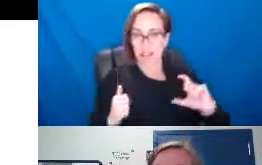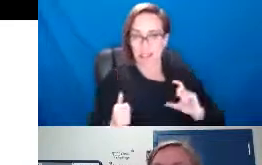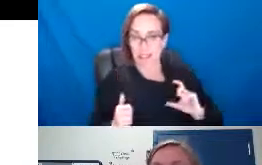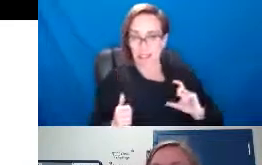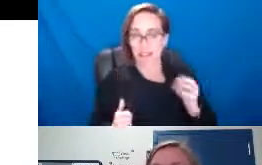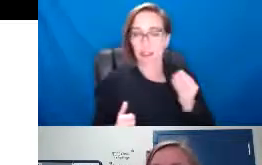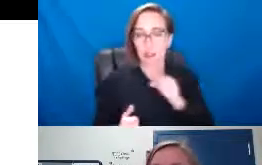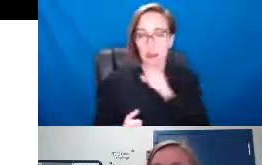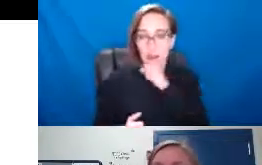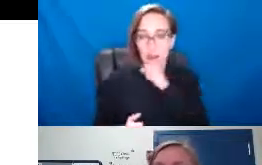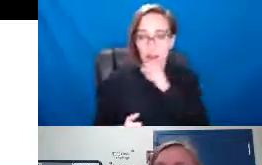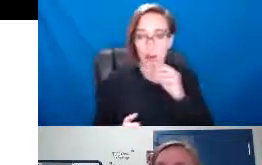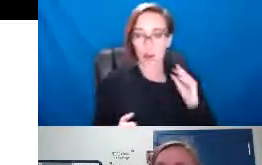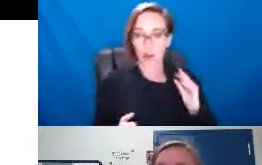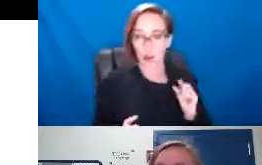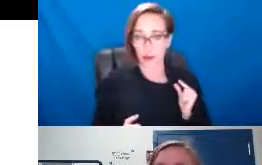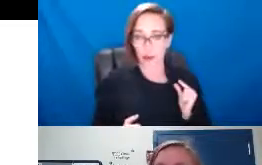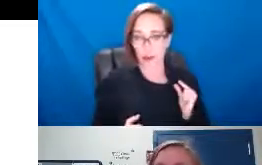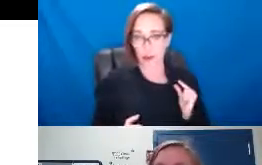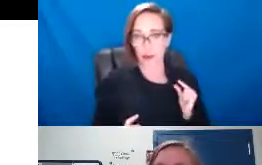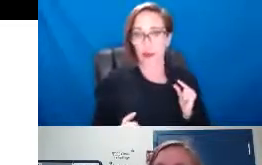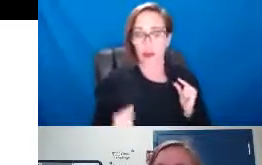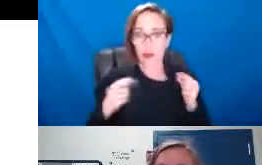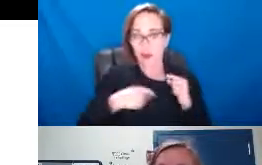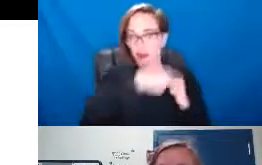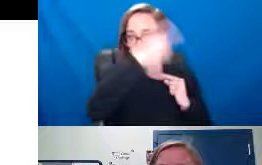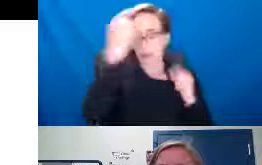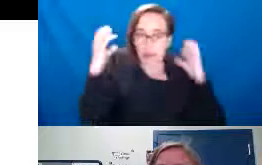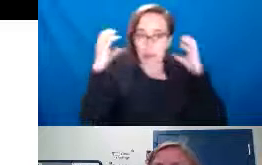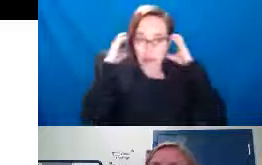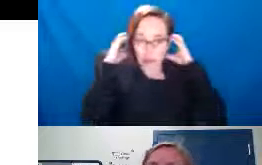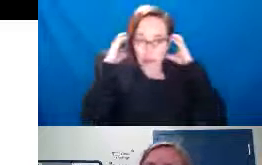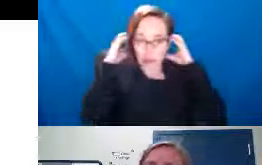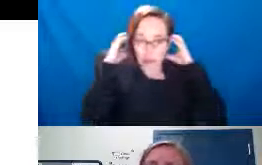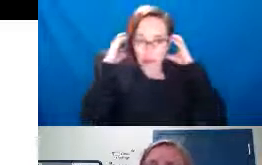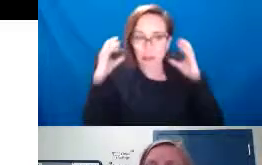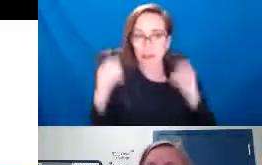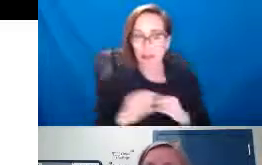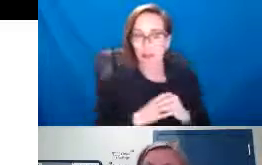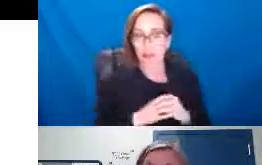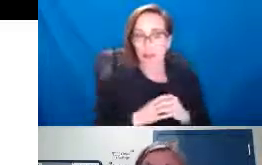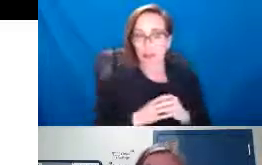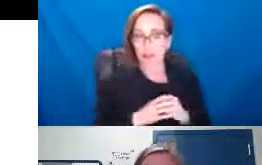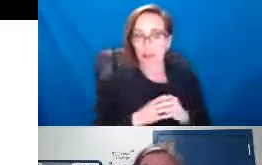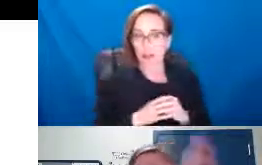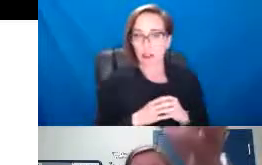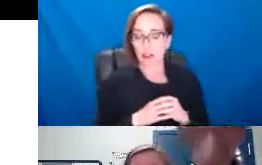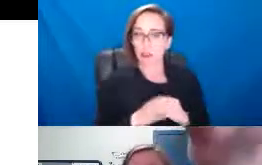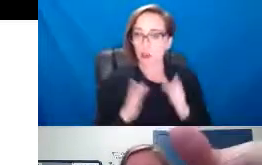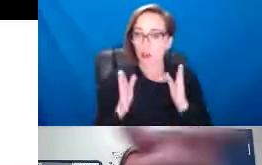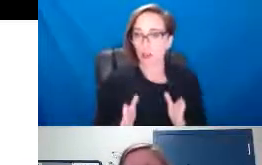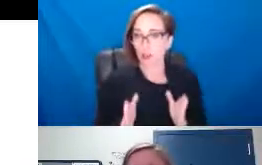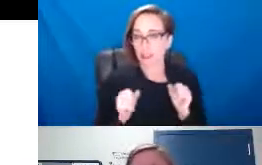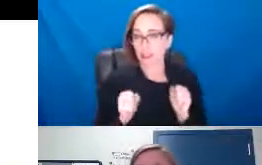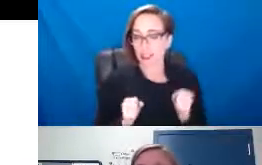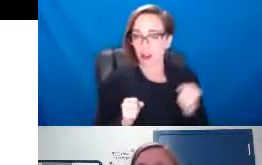with headphones or a loop. And then there is a long cord that connects this. So you can actually either hold it in your hand